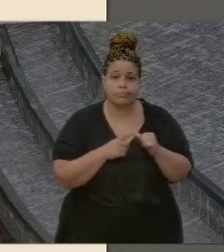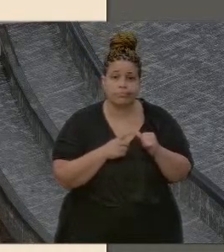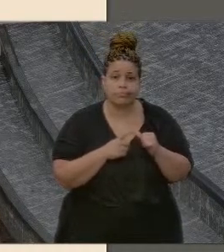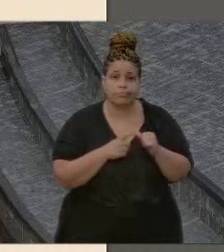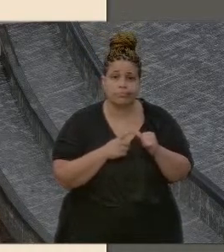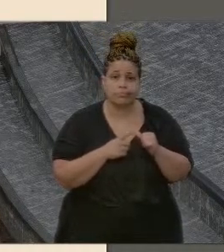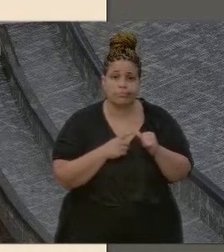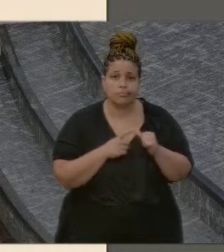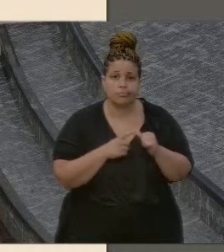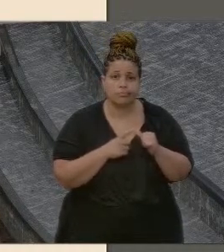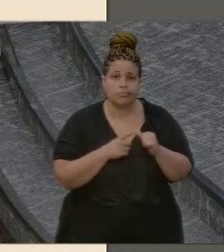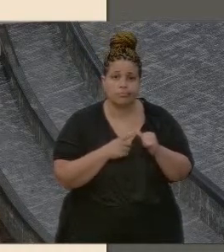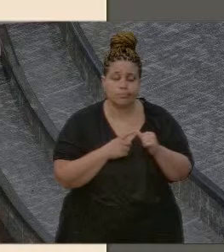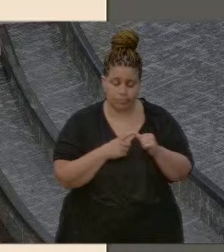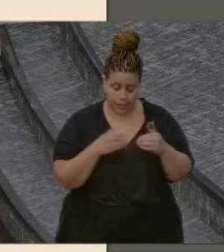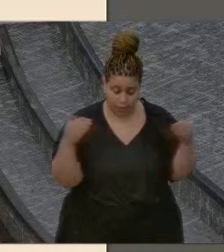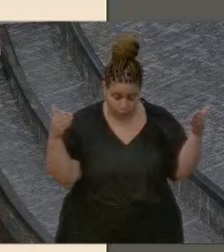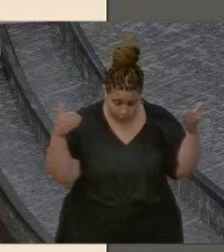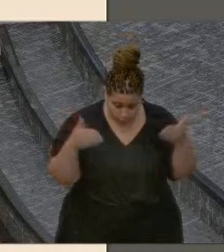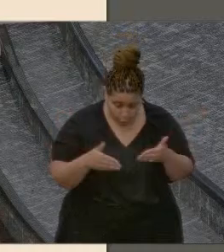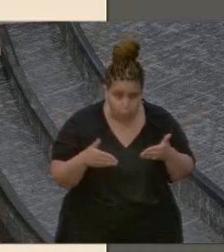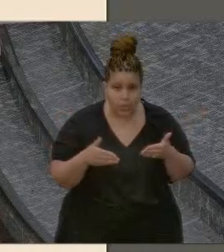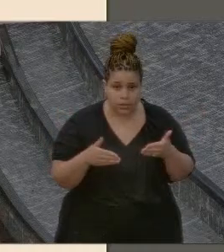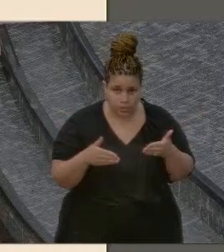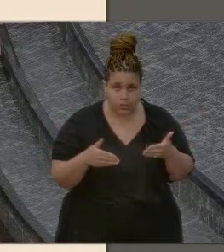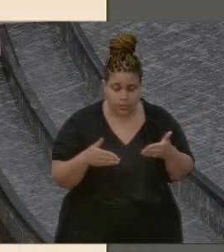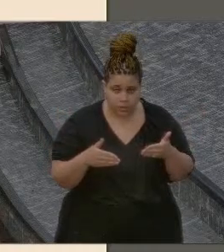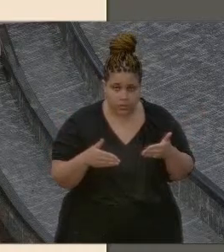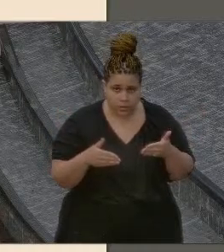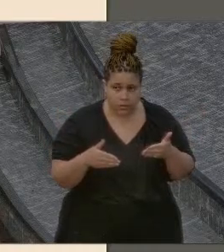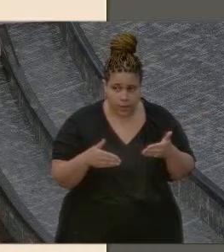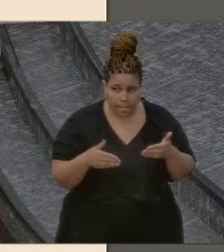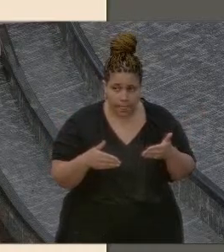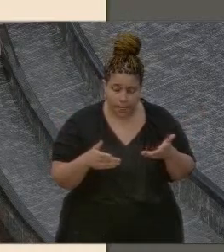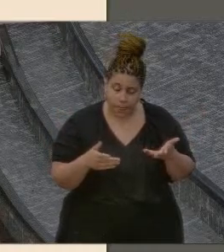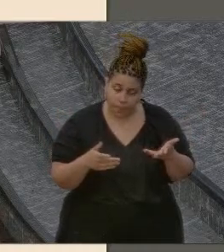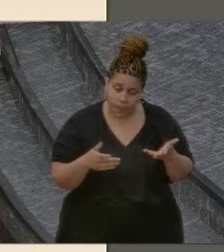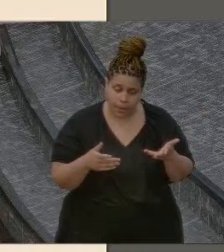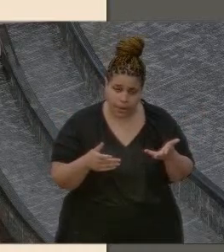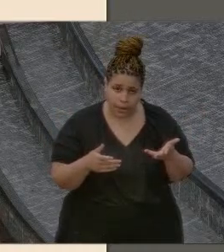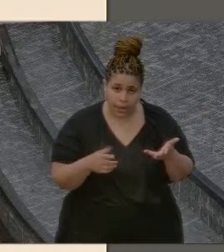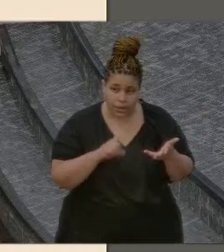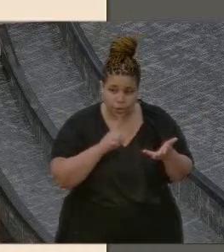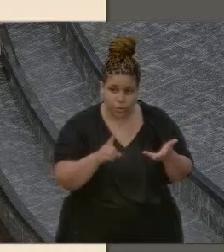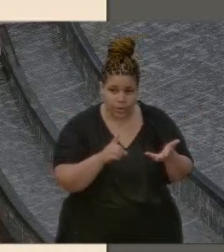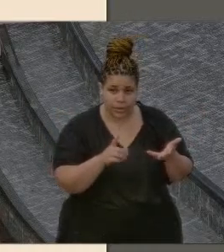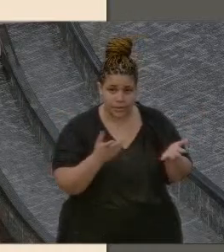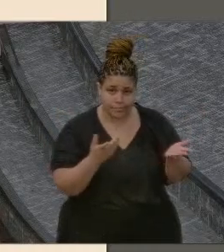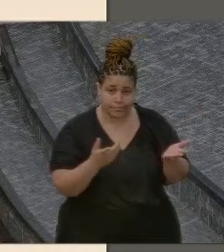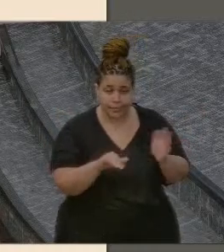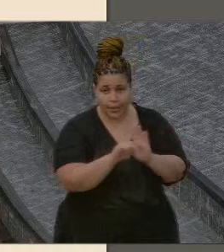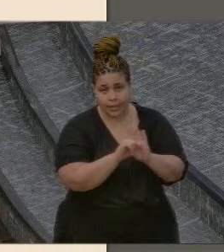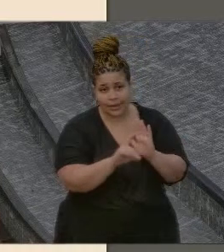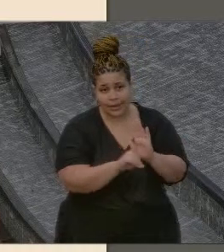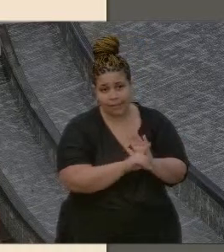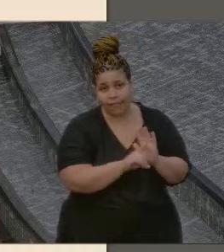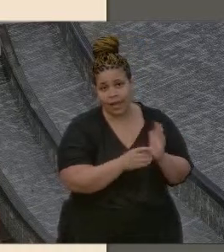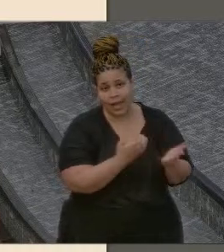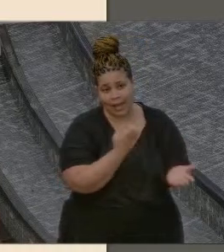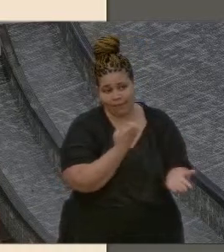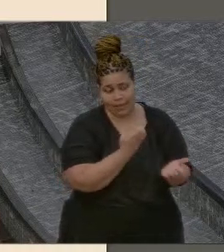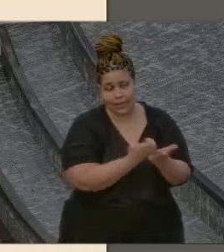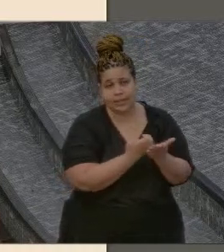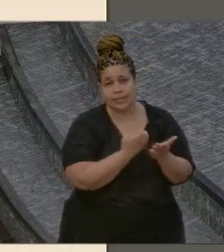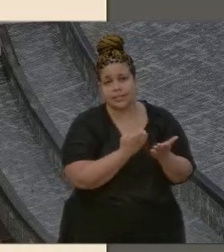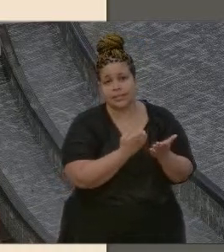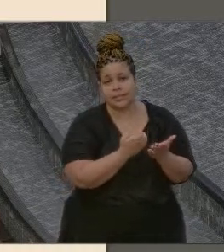focus area or aim and what we've been working at is really to identify evidence-based